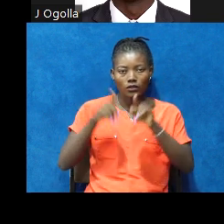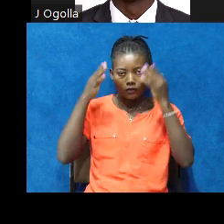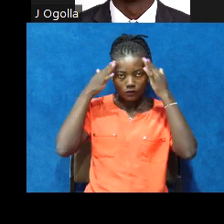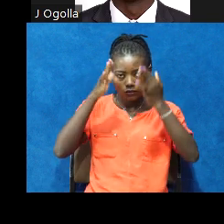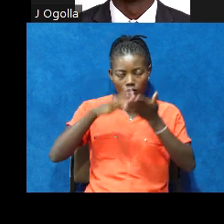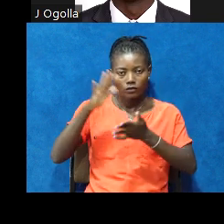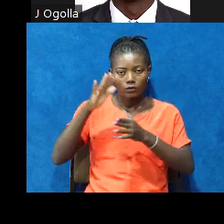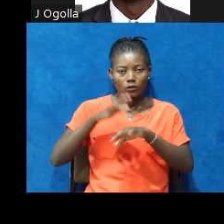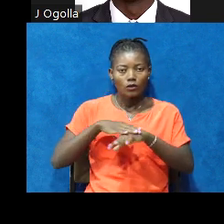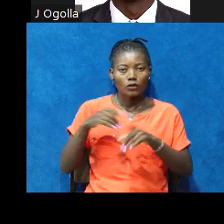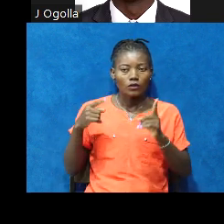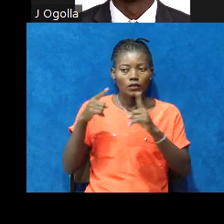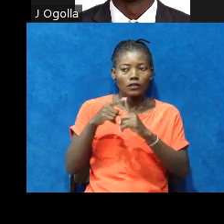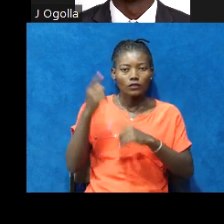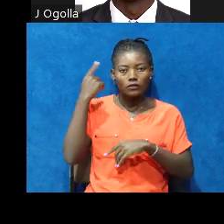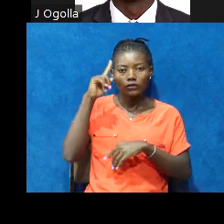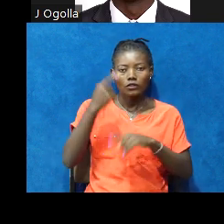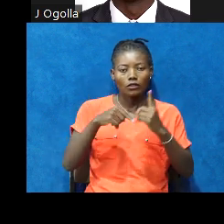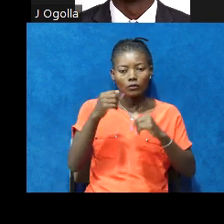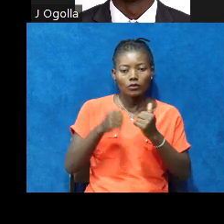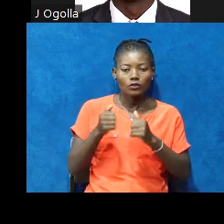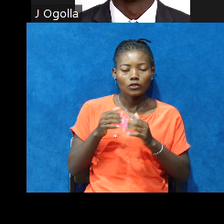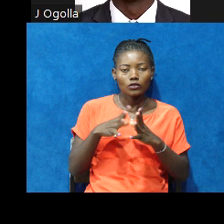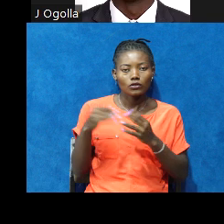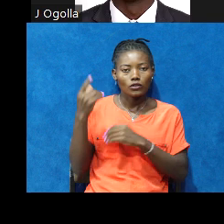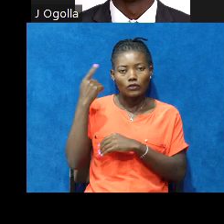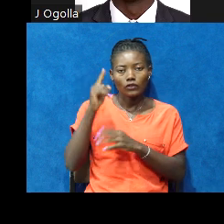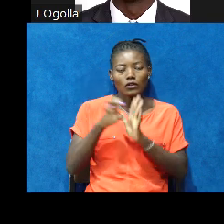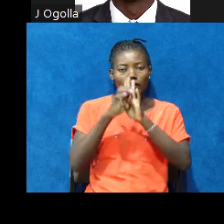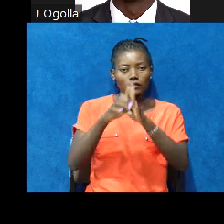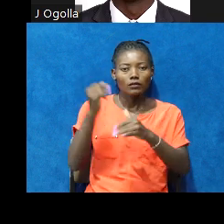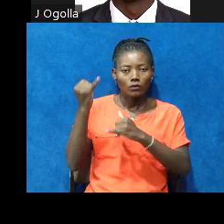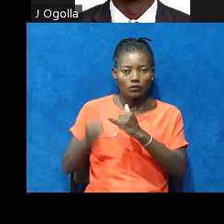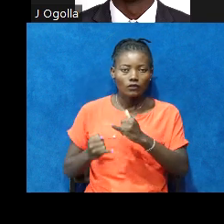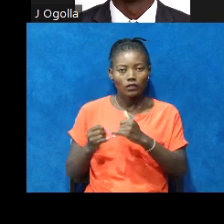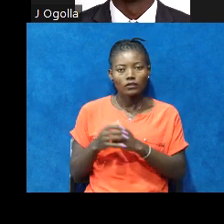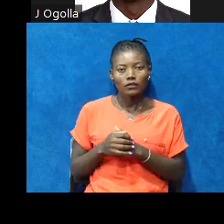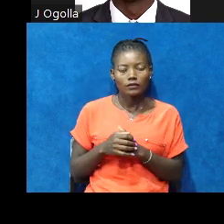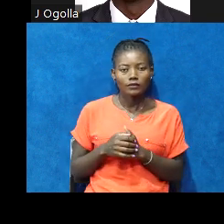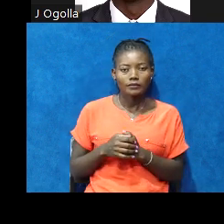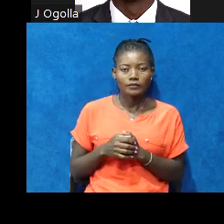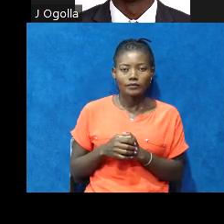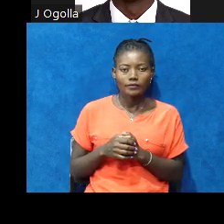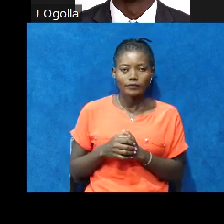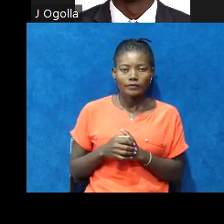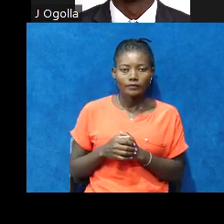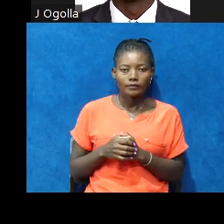and focus more on your goal, on the goal of the game that you're going for, let's say the finals.